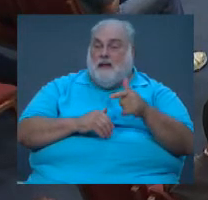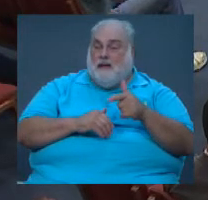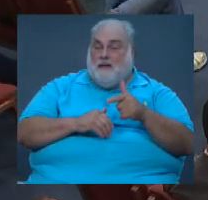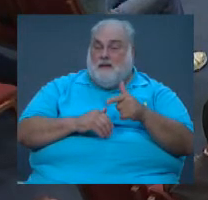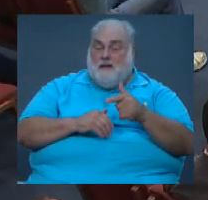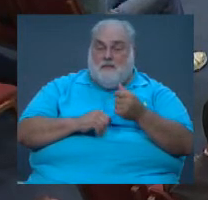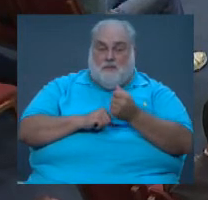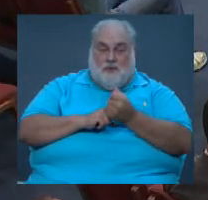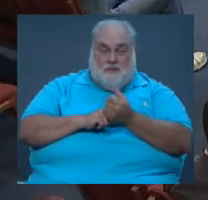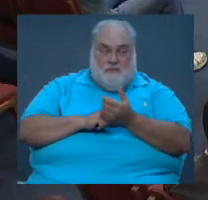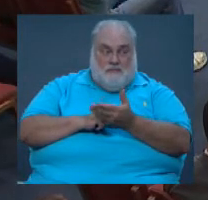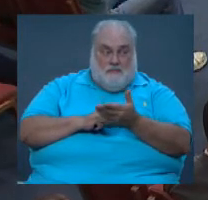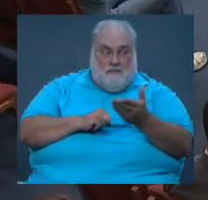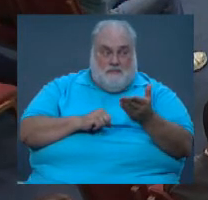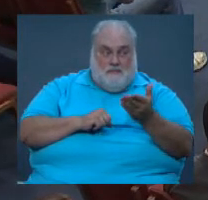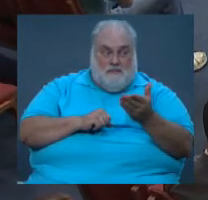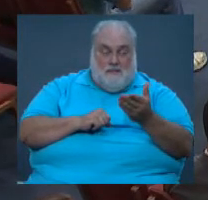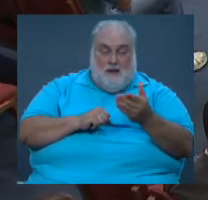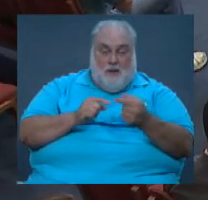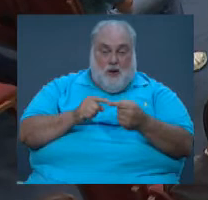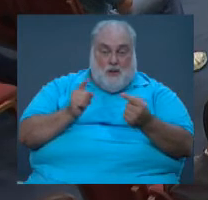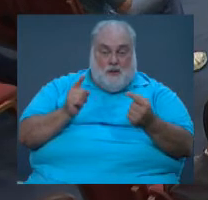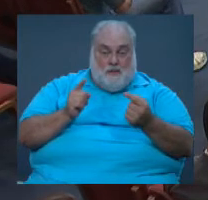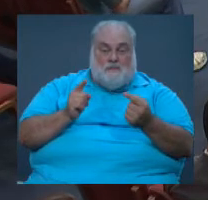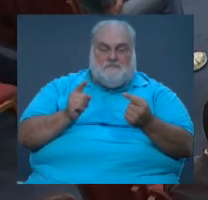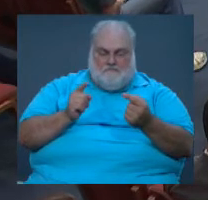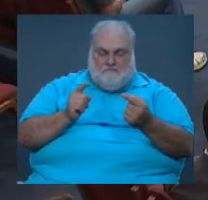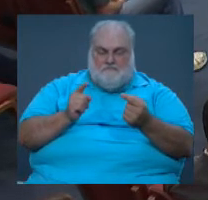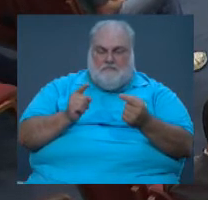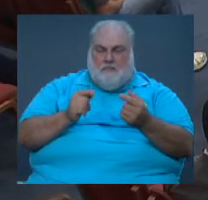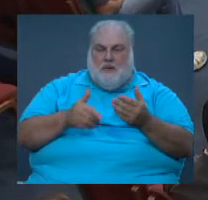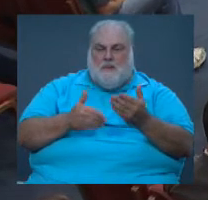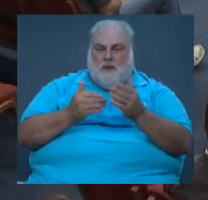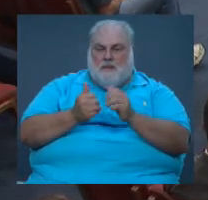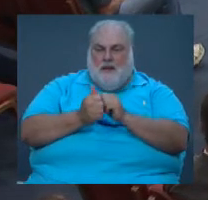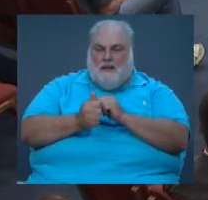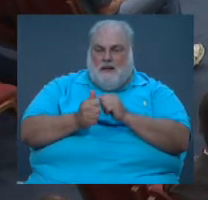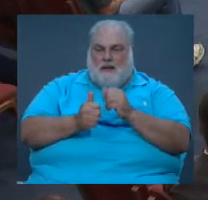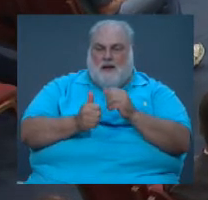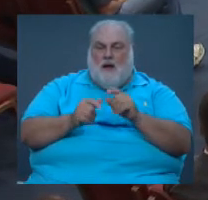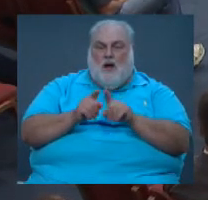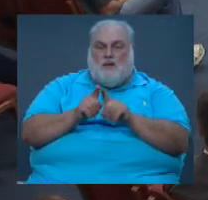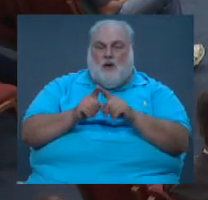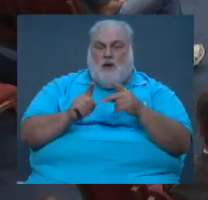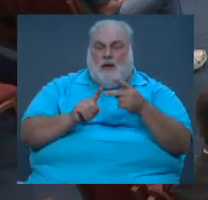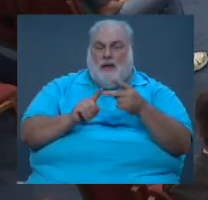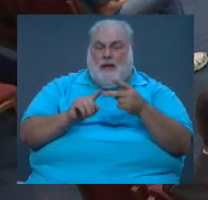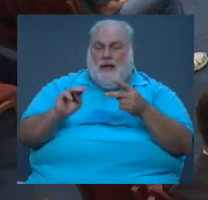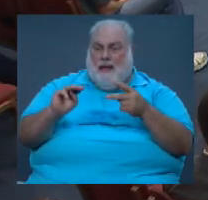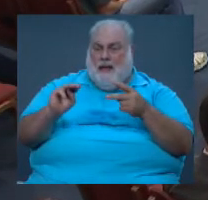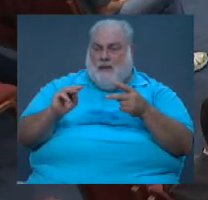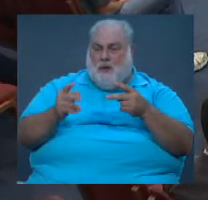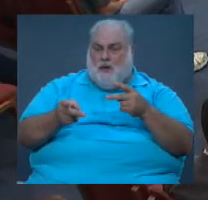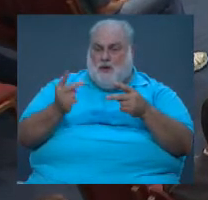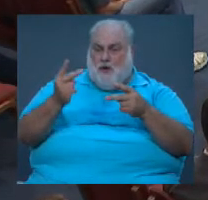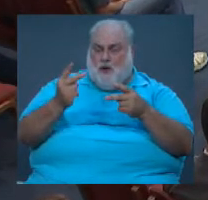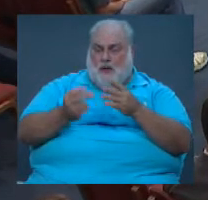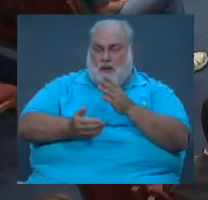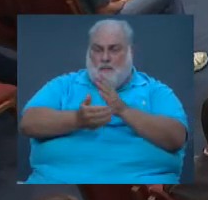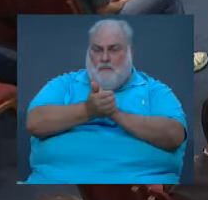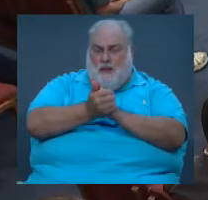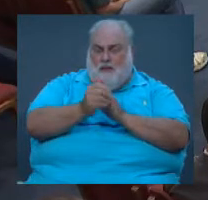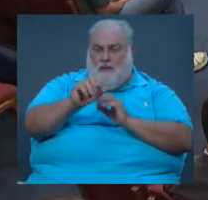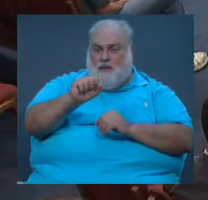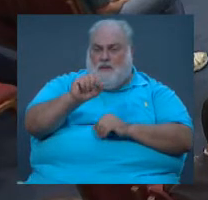and a second. All those in favor, please say aye. All those opposed, please say nay. Motion passes. We also have item M2, which is to amend the solid